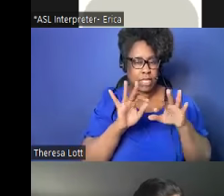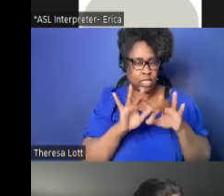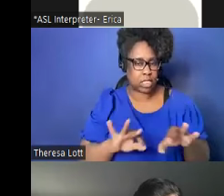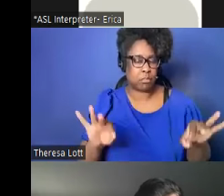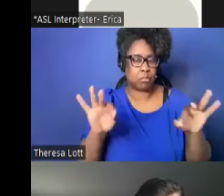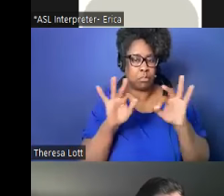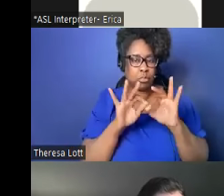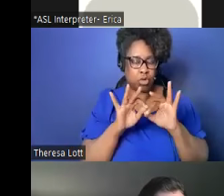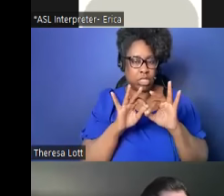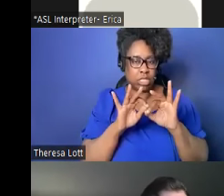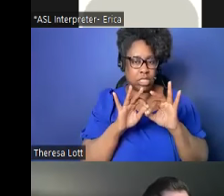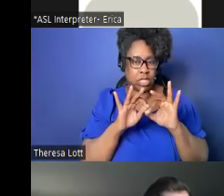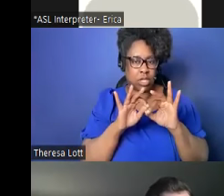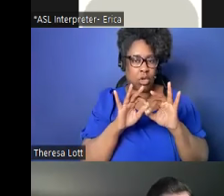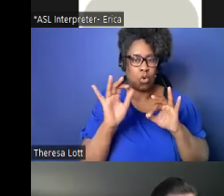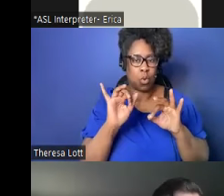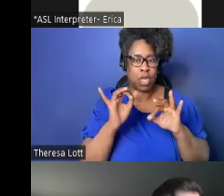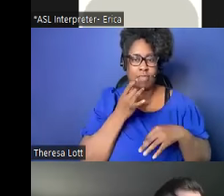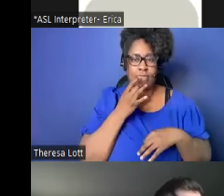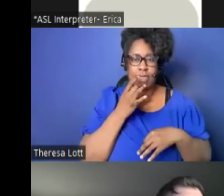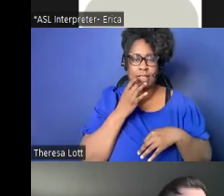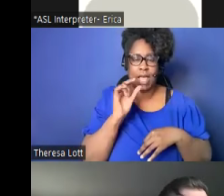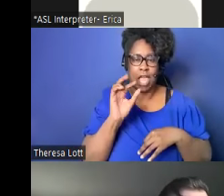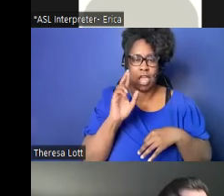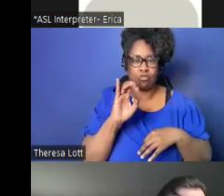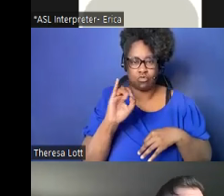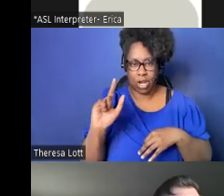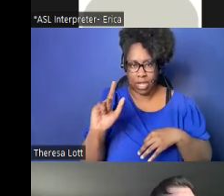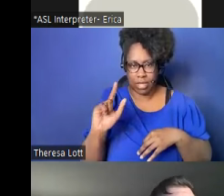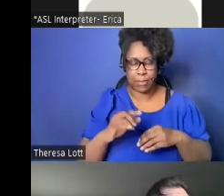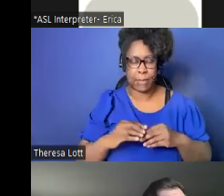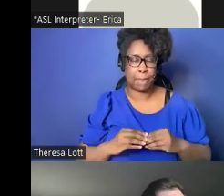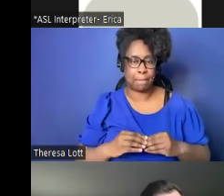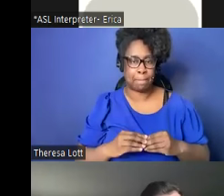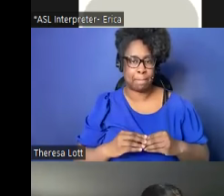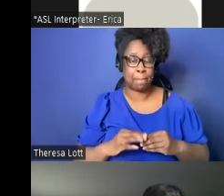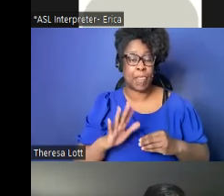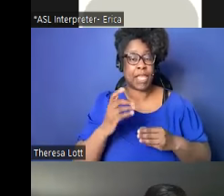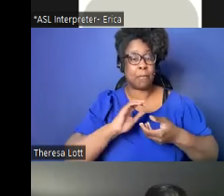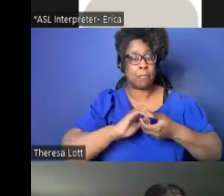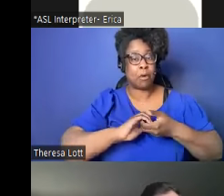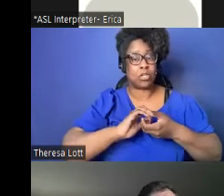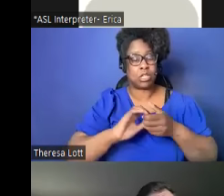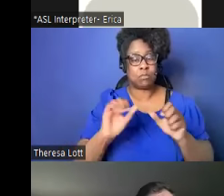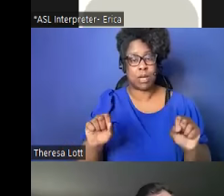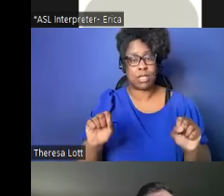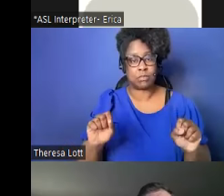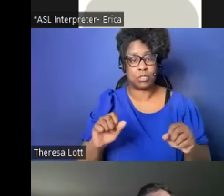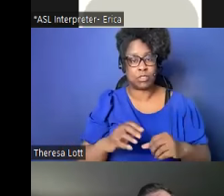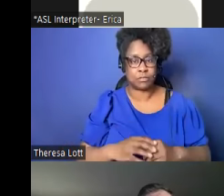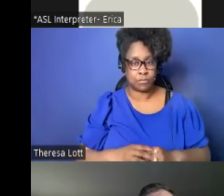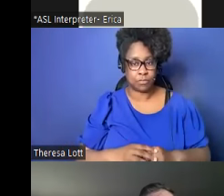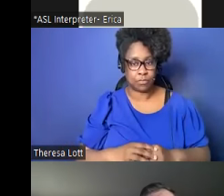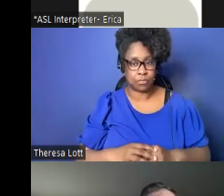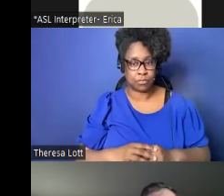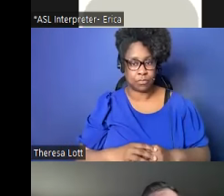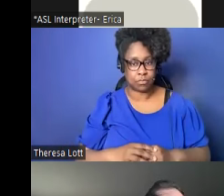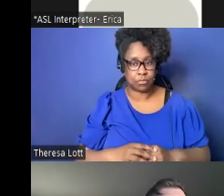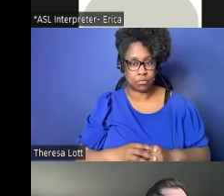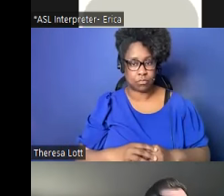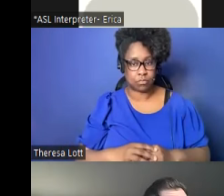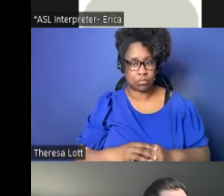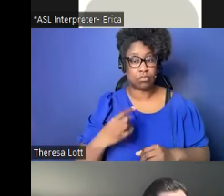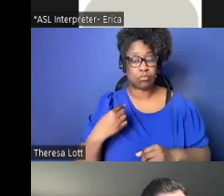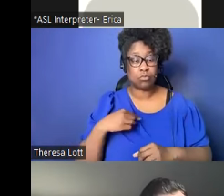the light rail, and through partnerships that could be possible, partially because we're